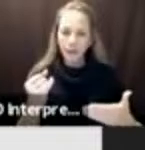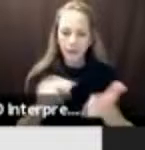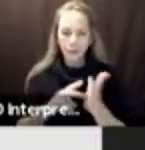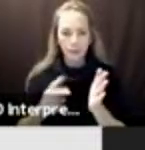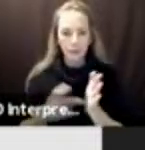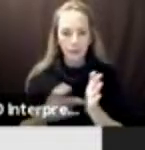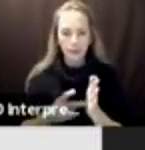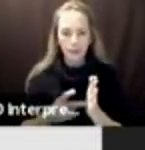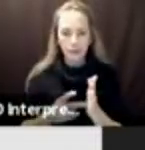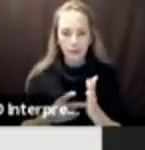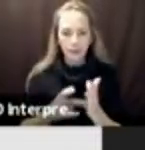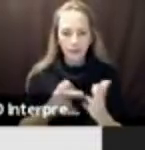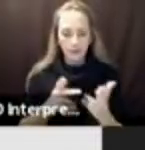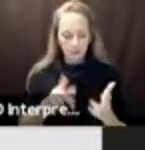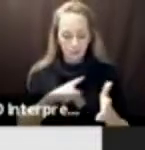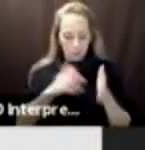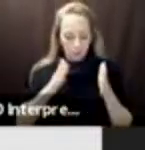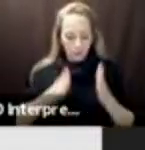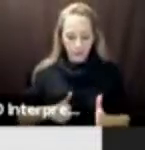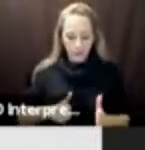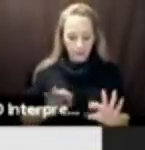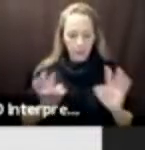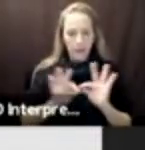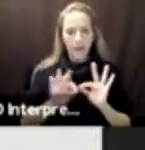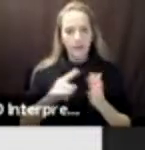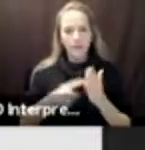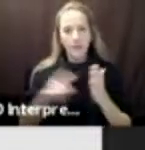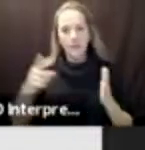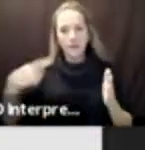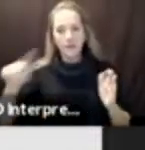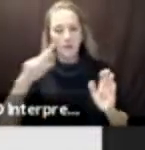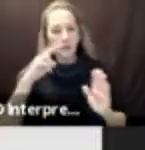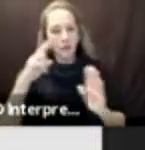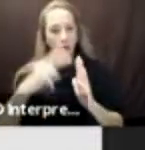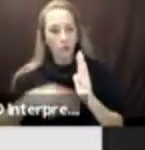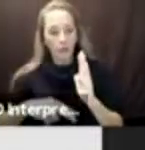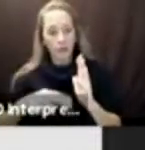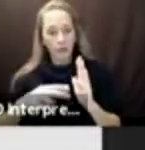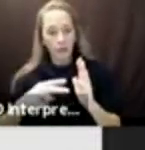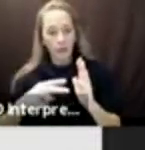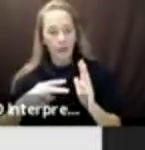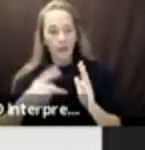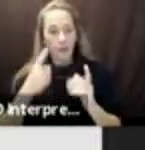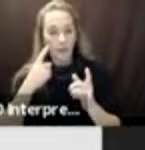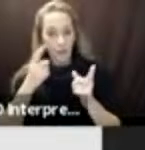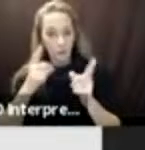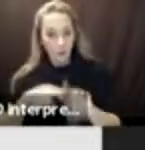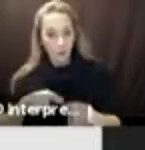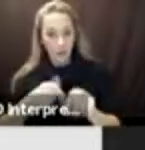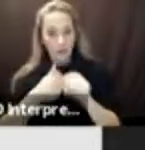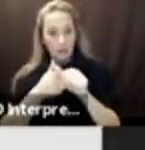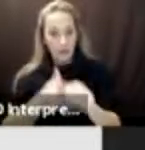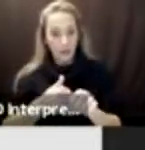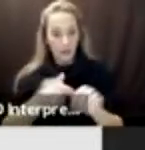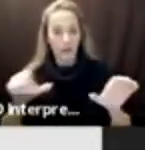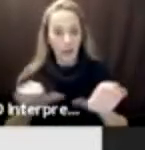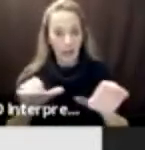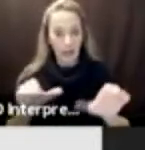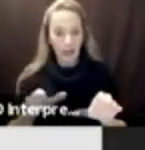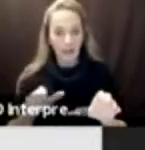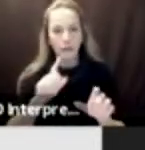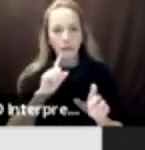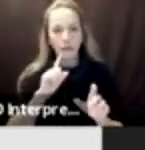note, but maybe somebody out there that reads it and agrees with it and wants to act on it, that makes this particularly dangerous